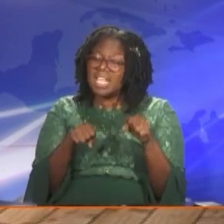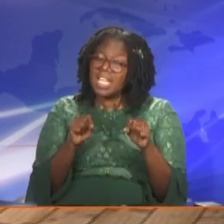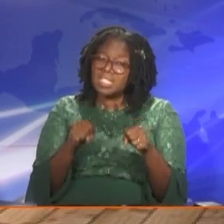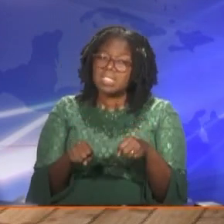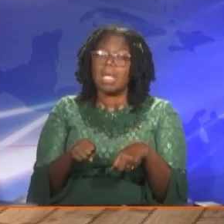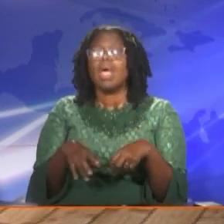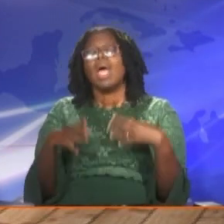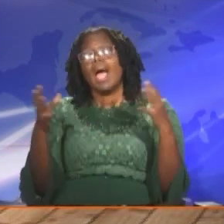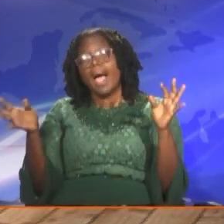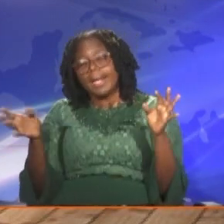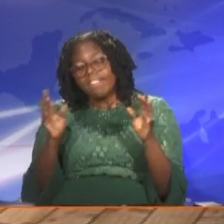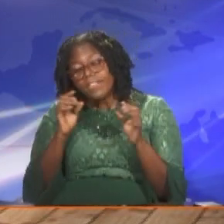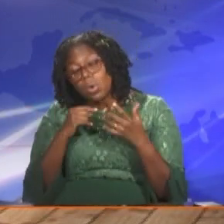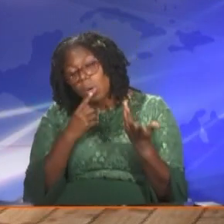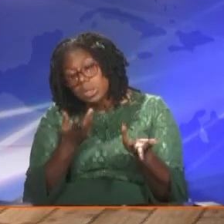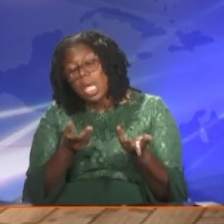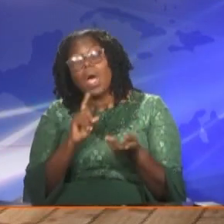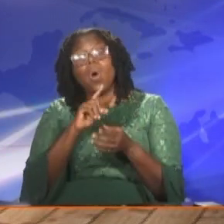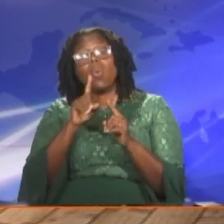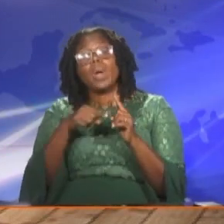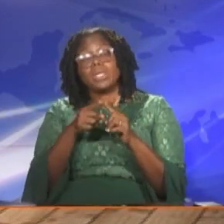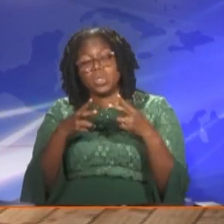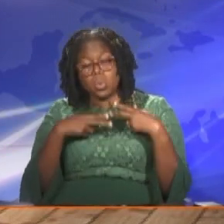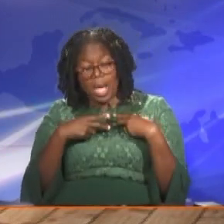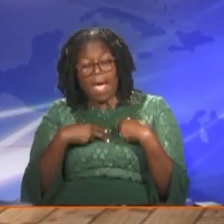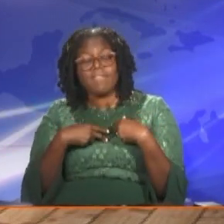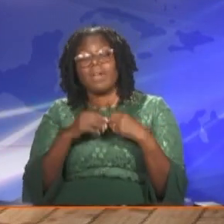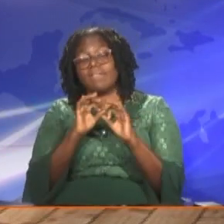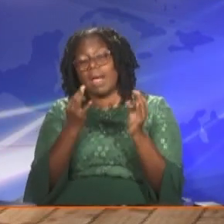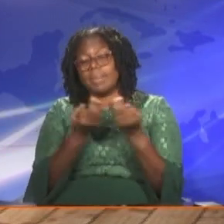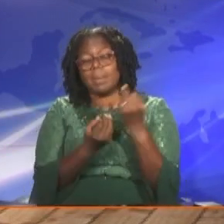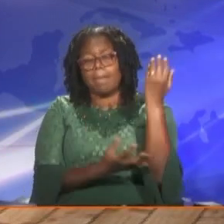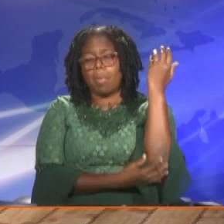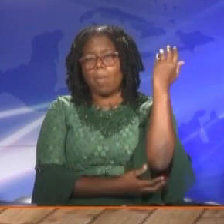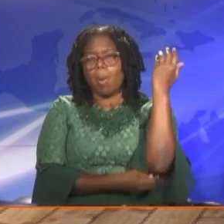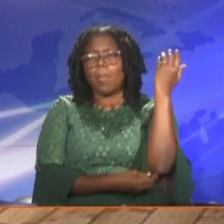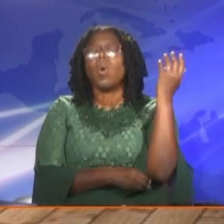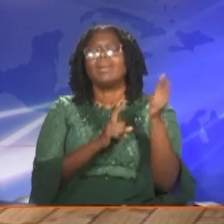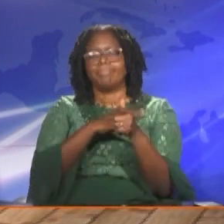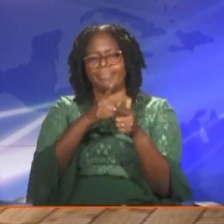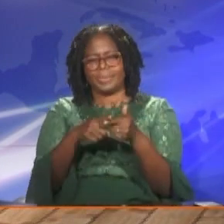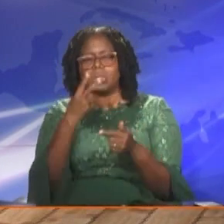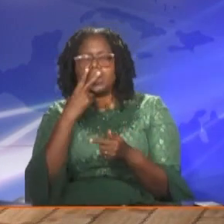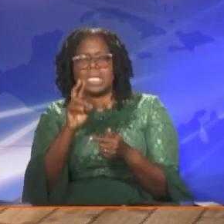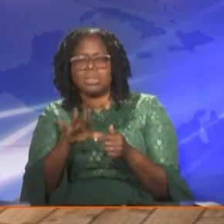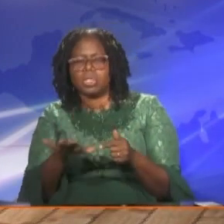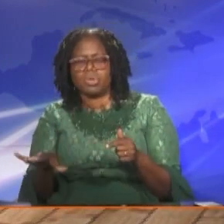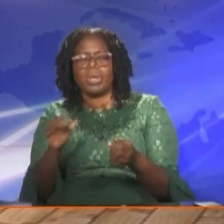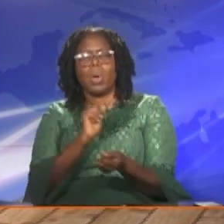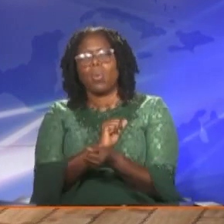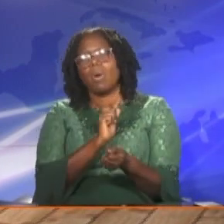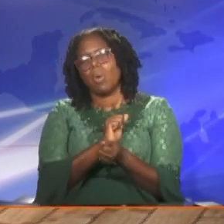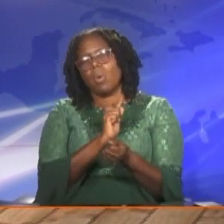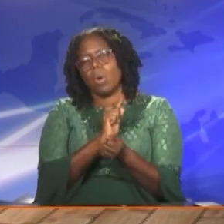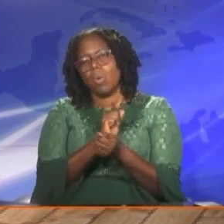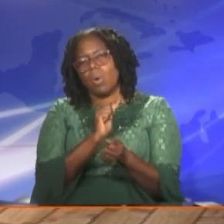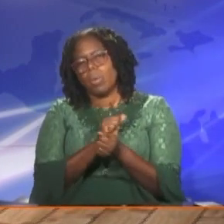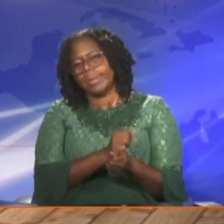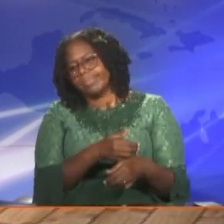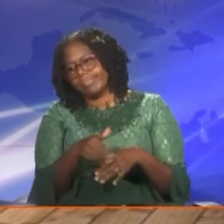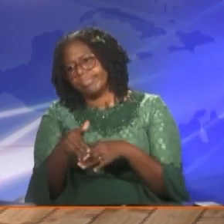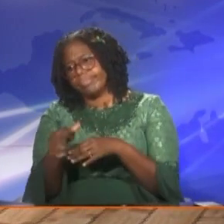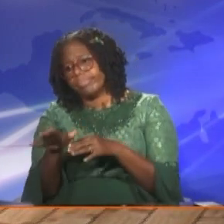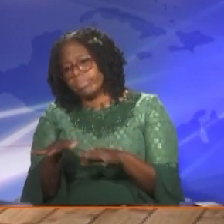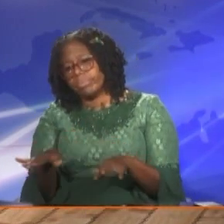to poverty issues, economic challenges some families are facing. Hence, they are turning to their children in order